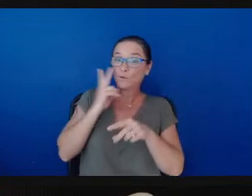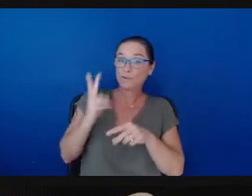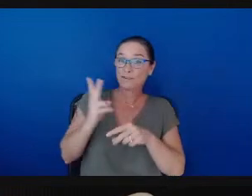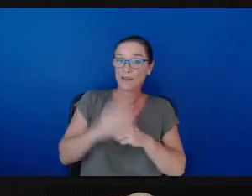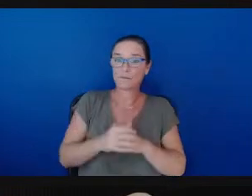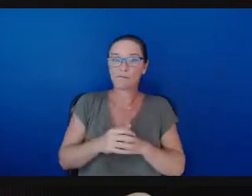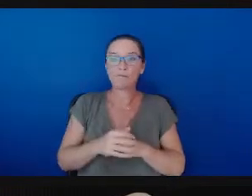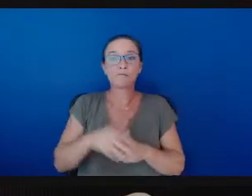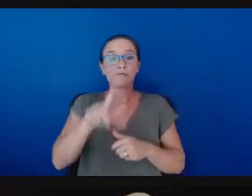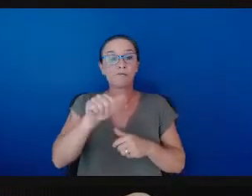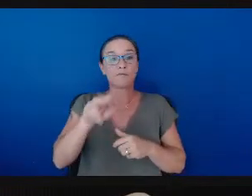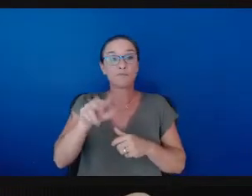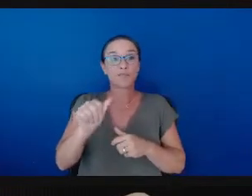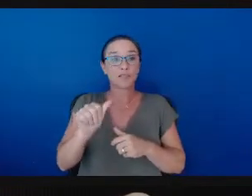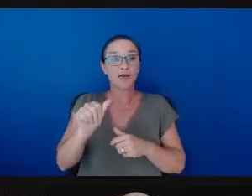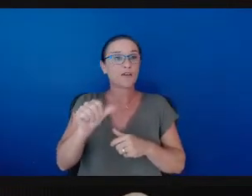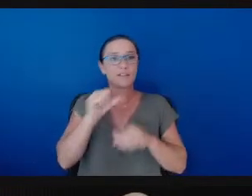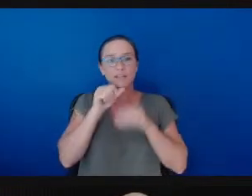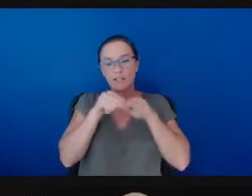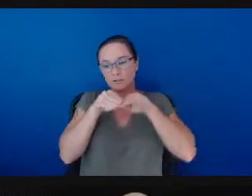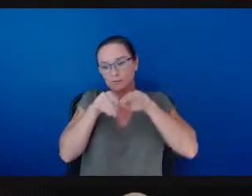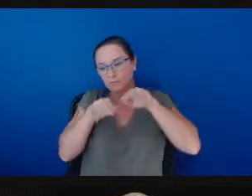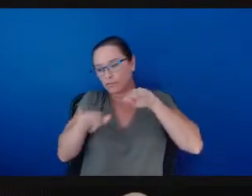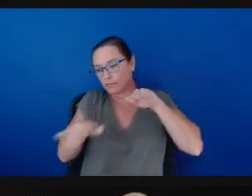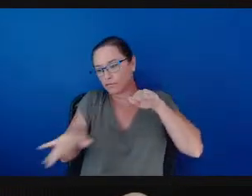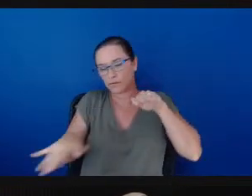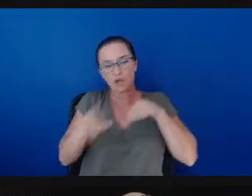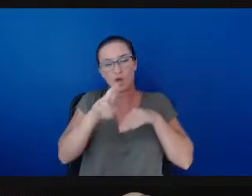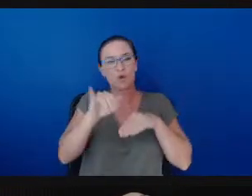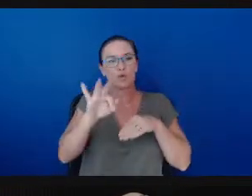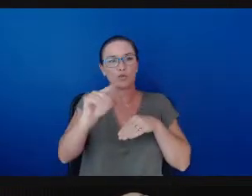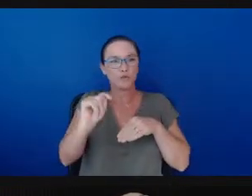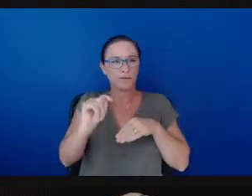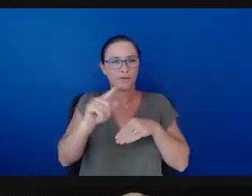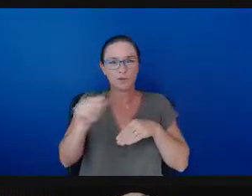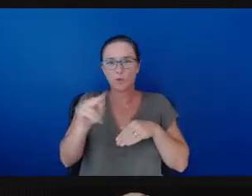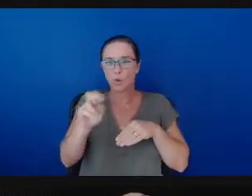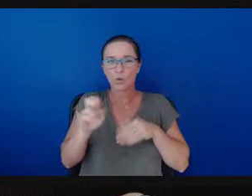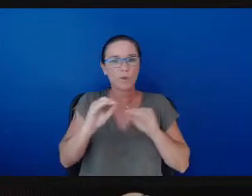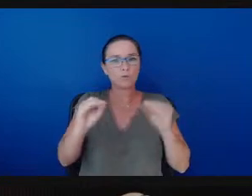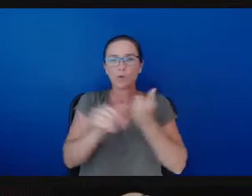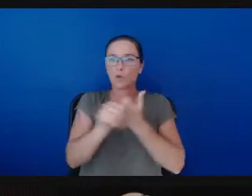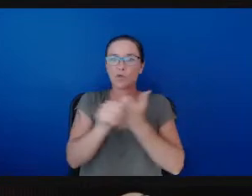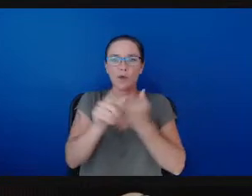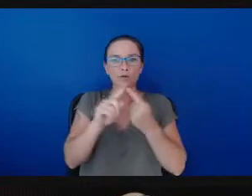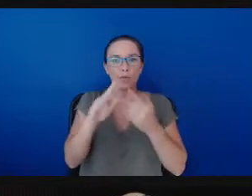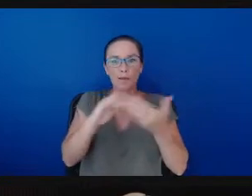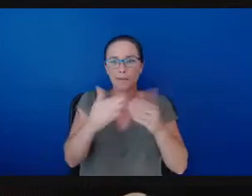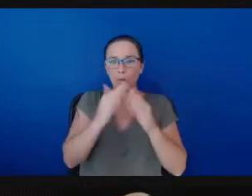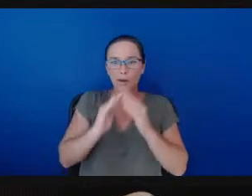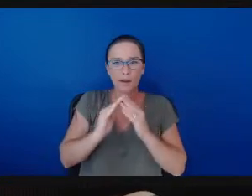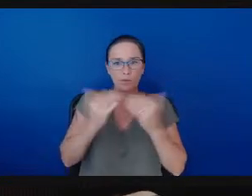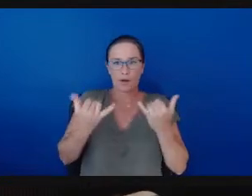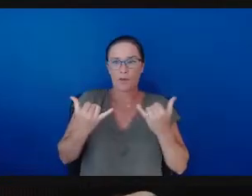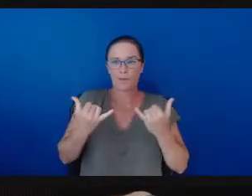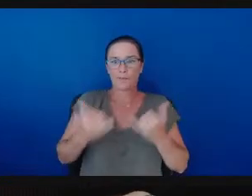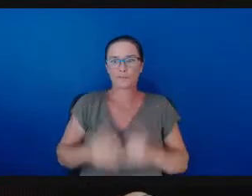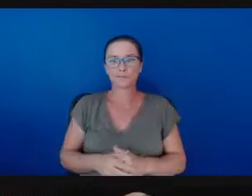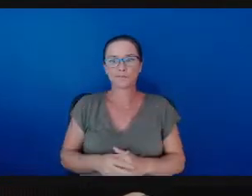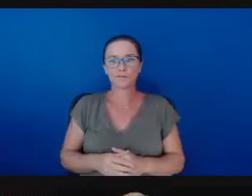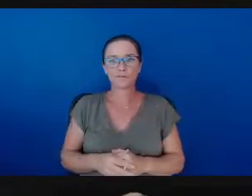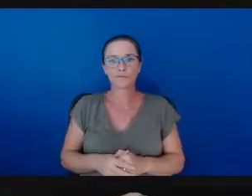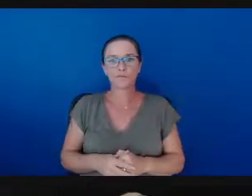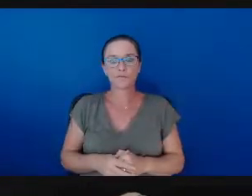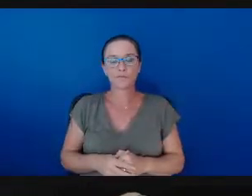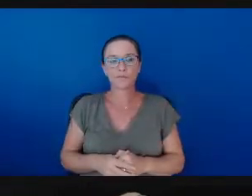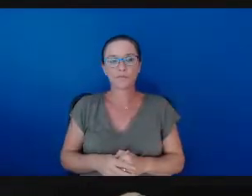moving into any of the rift zones, and there is no threat to communities on the volcano at this time. I'll throw in